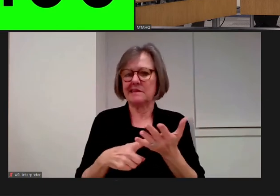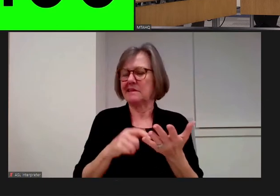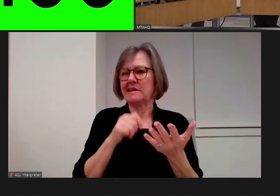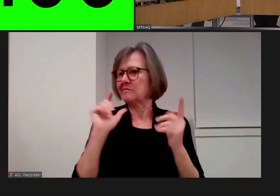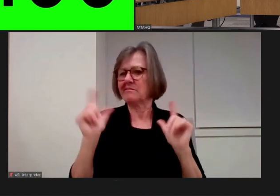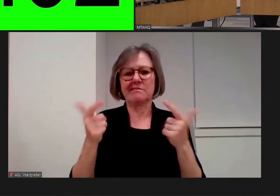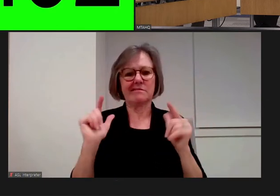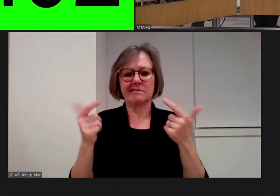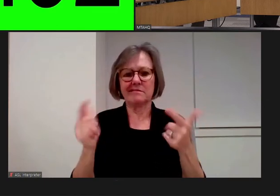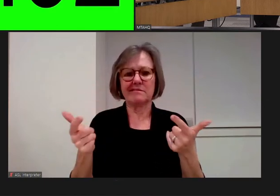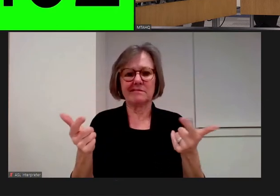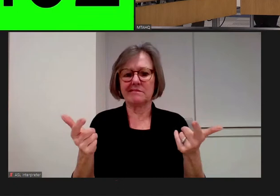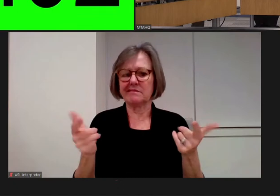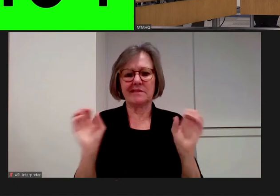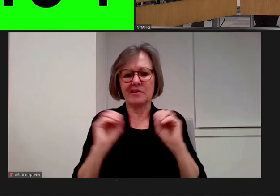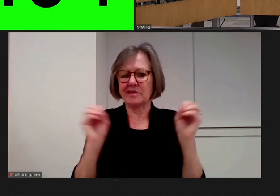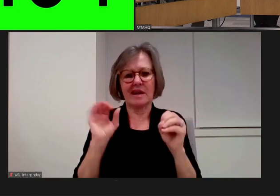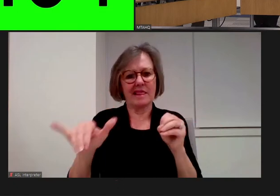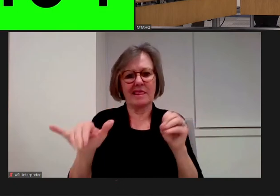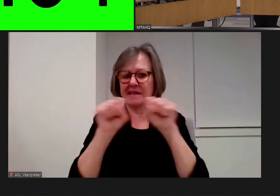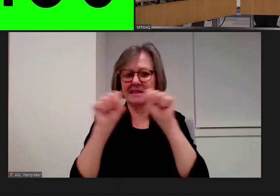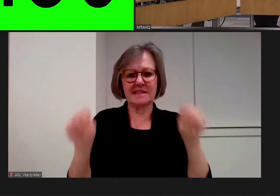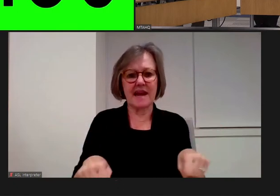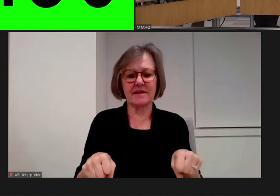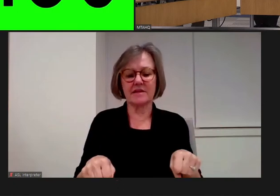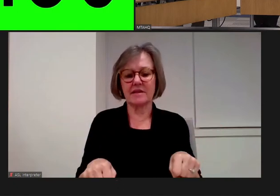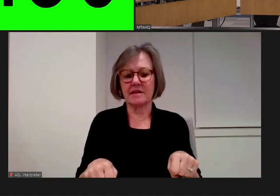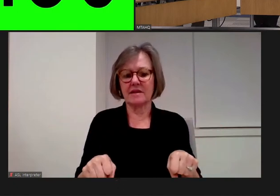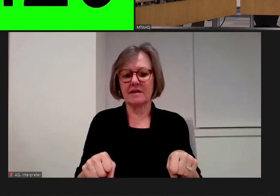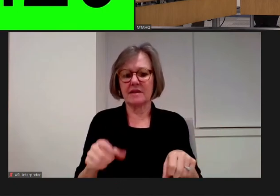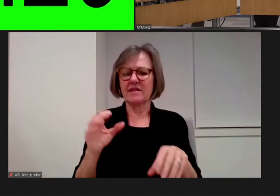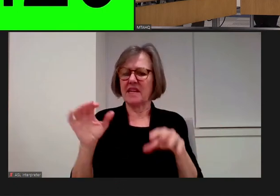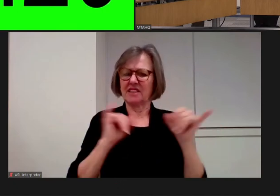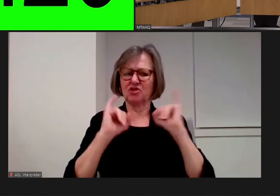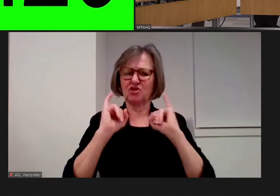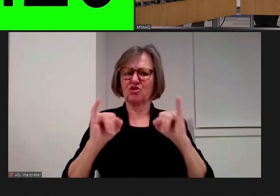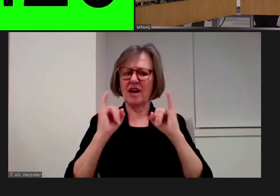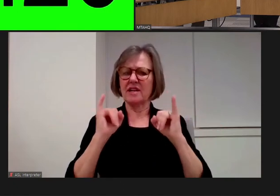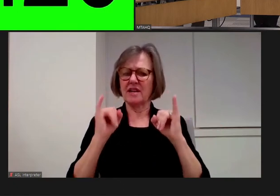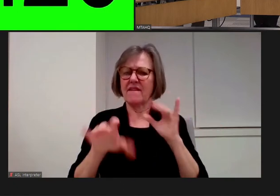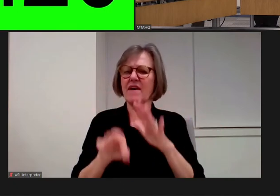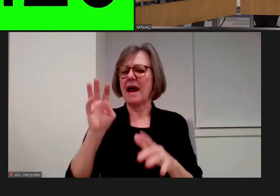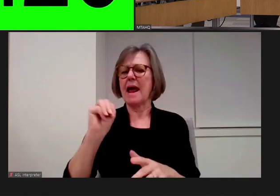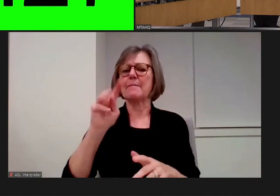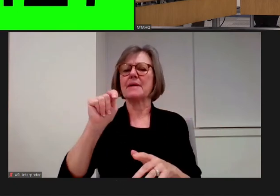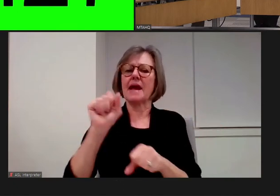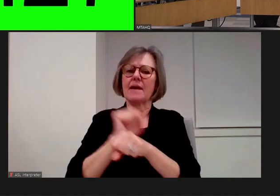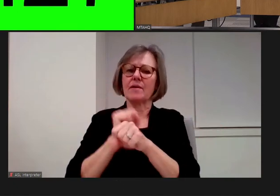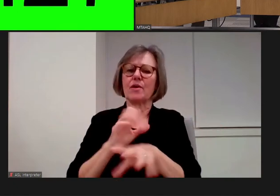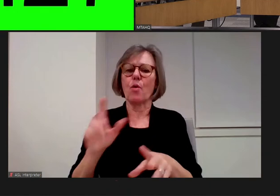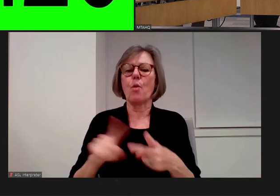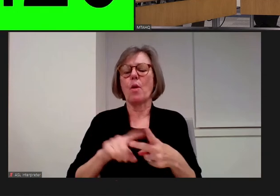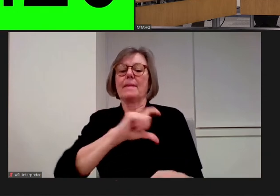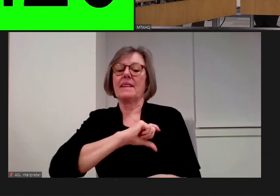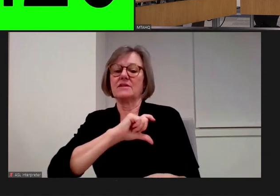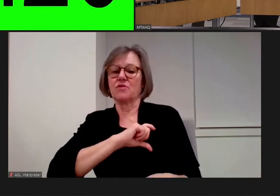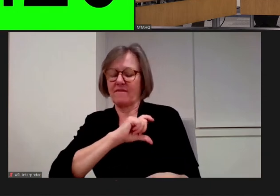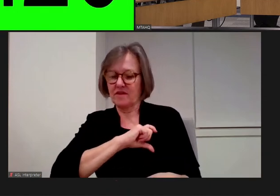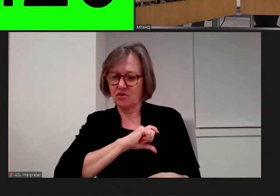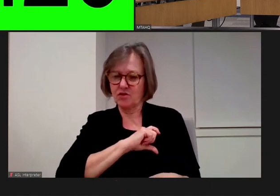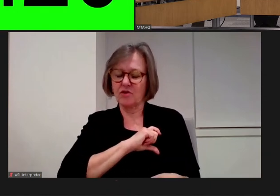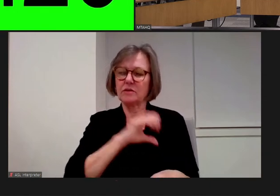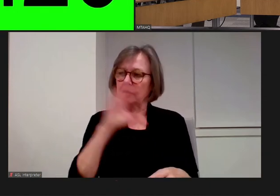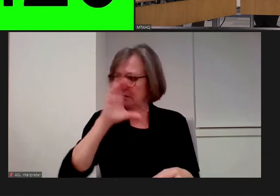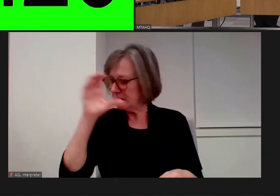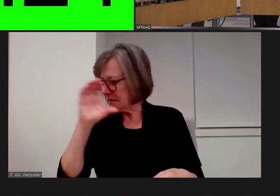one physically in that station. Your own instructions say find an MTA employee or a police officer, but